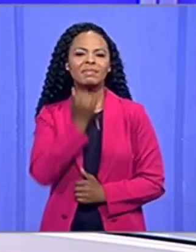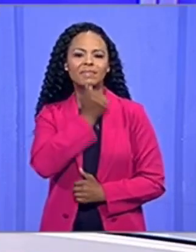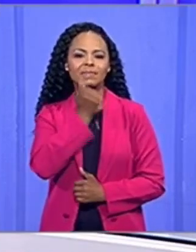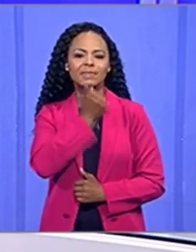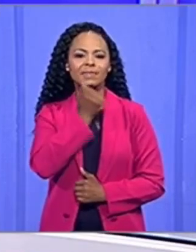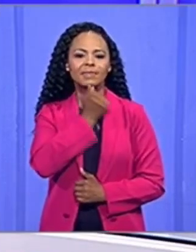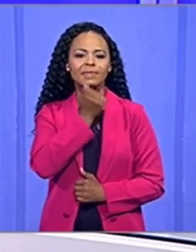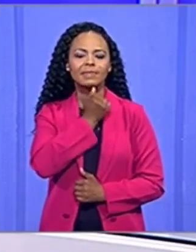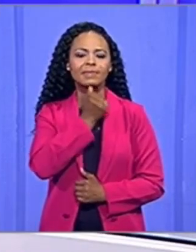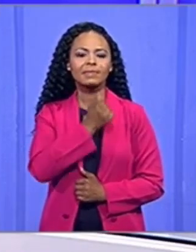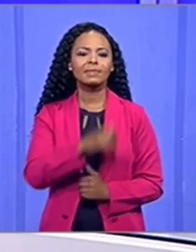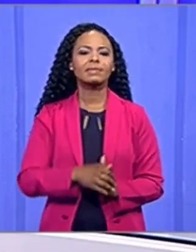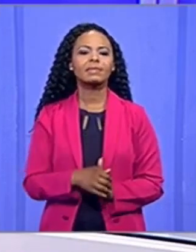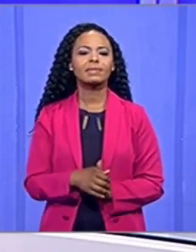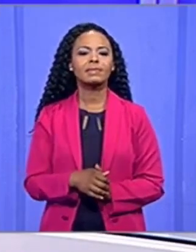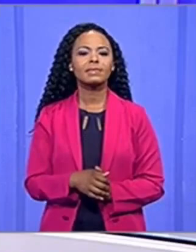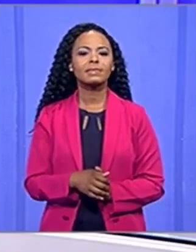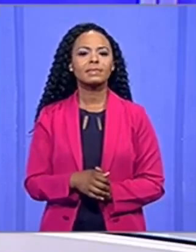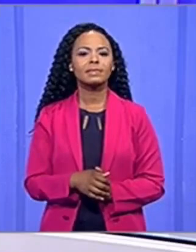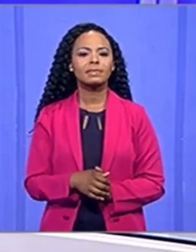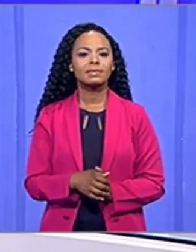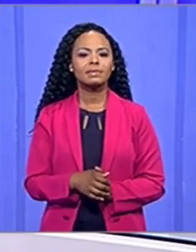tshwara ka phoso eo.